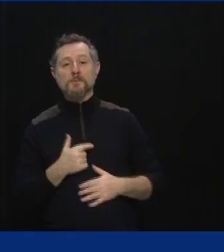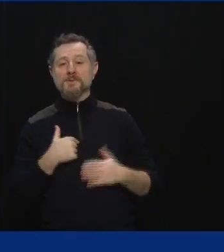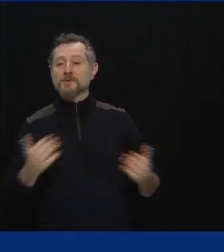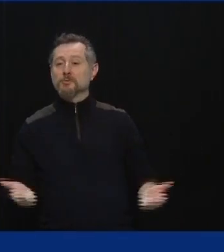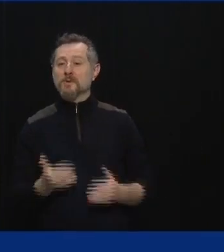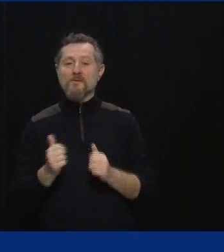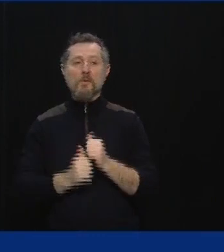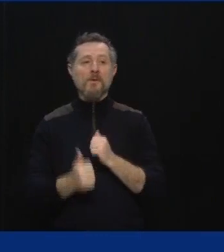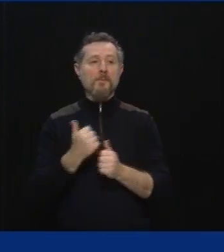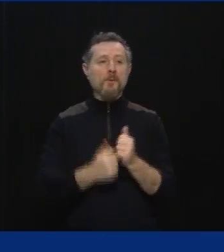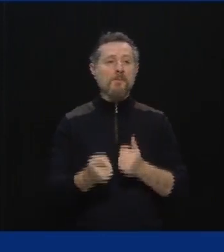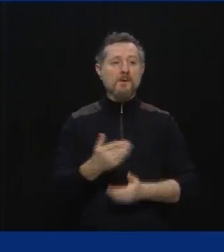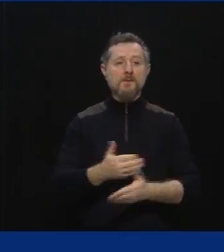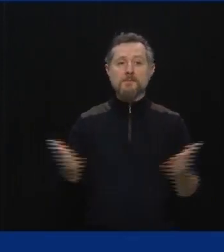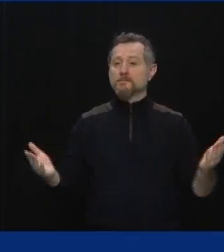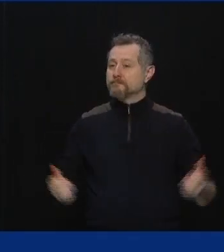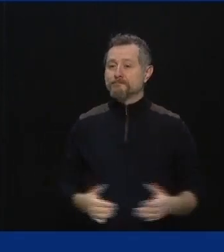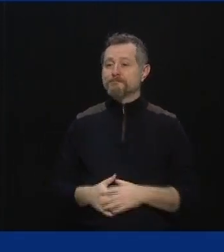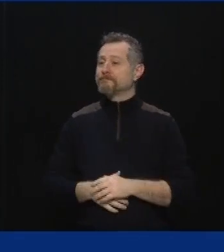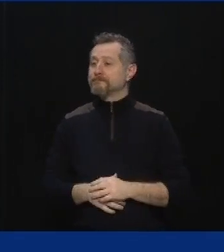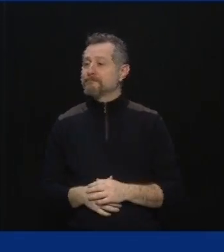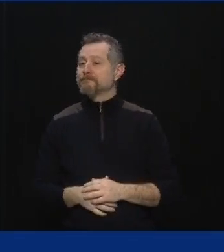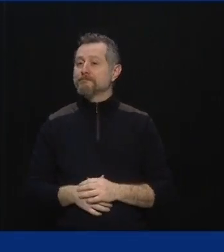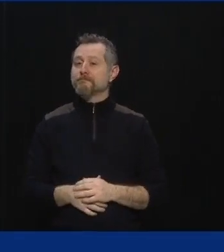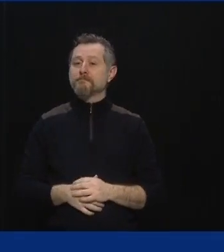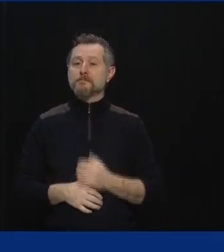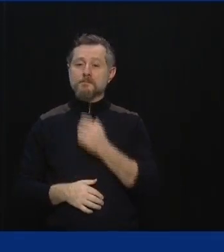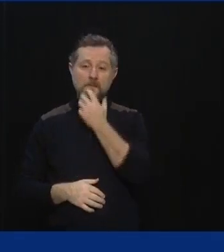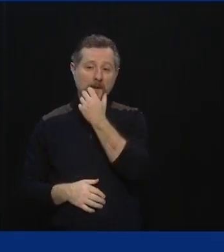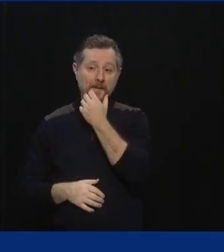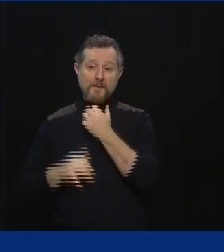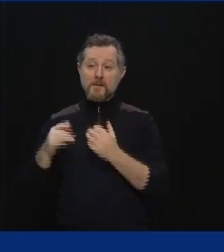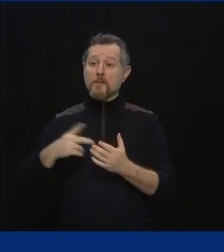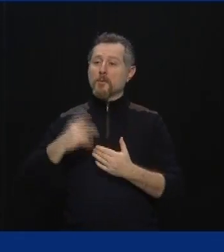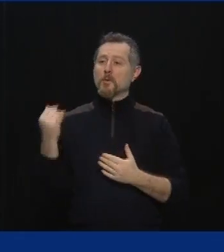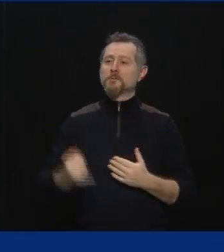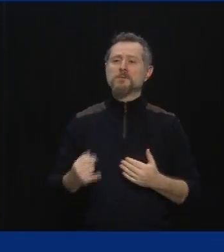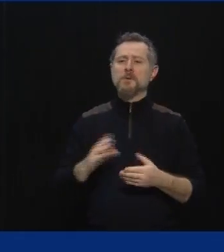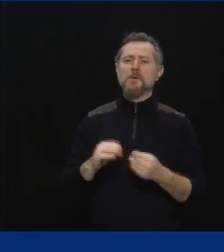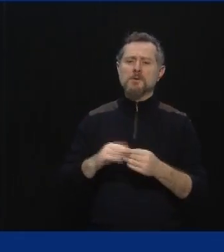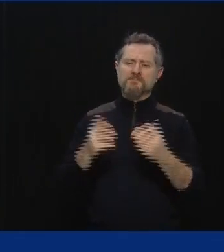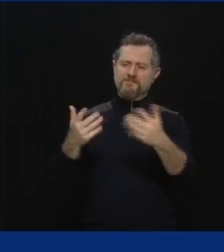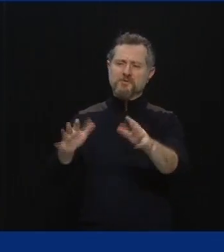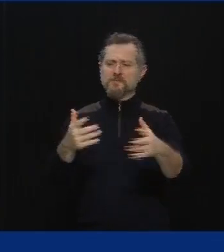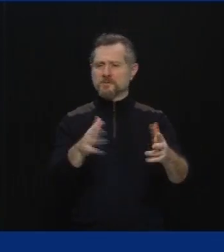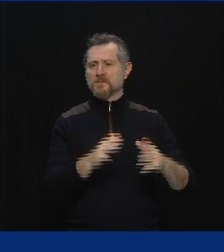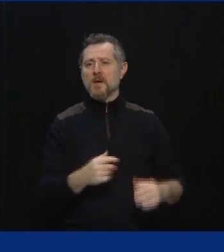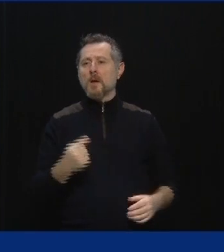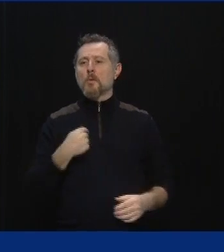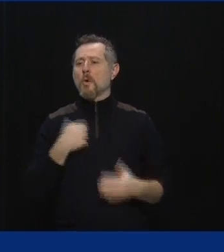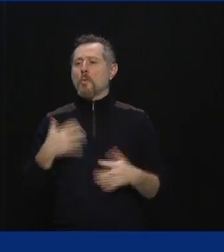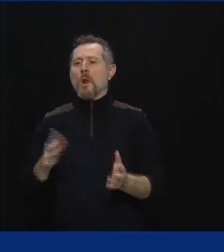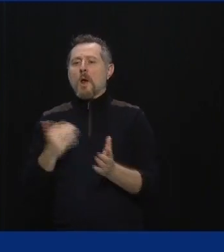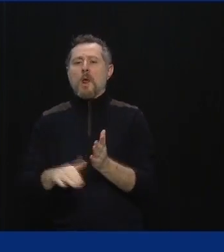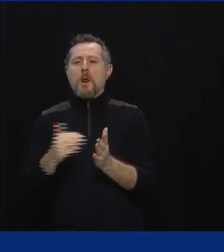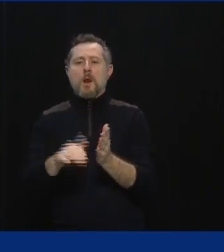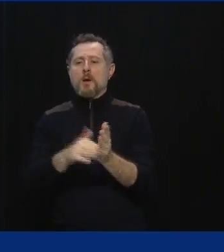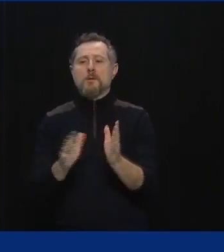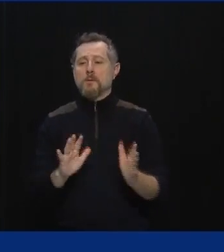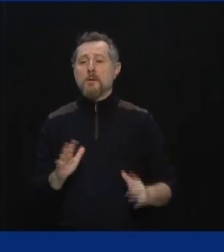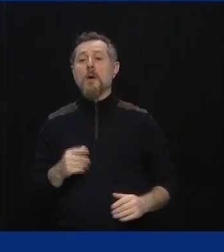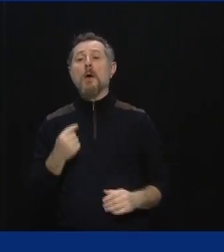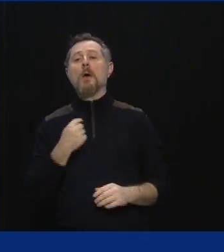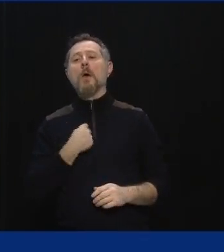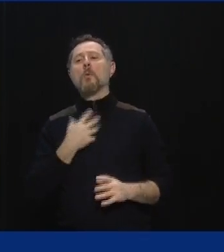you. You've heard much about the project. I don't want to be too redundant, but I'm really here to just say a few